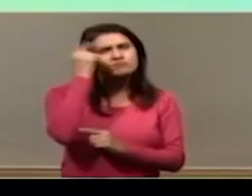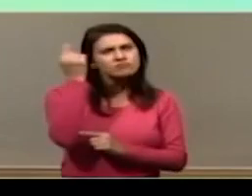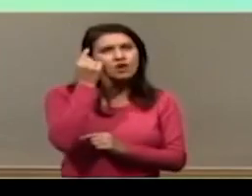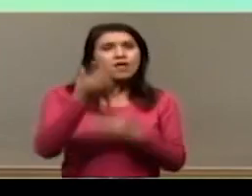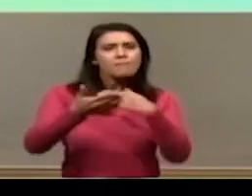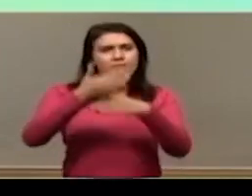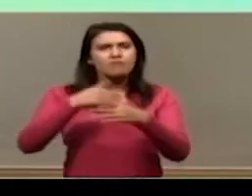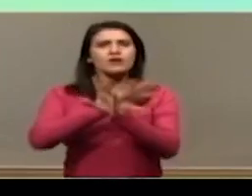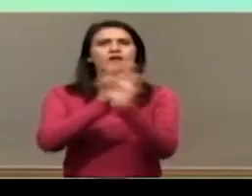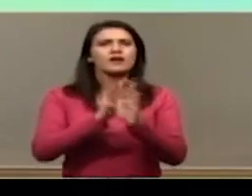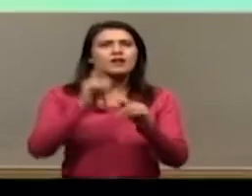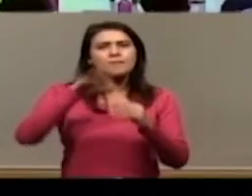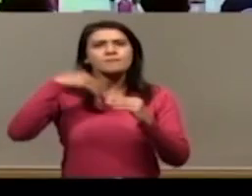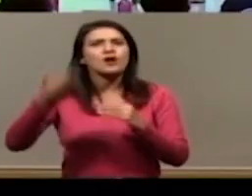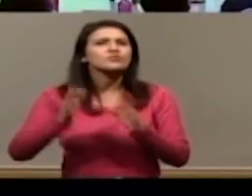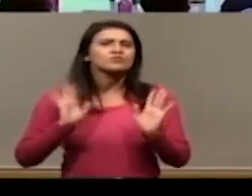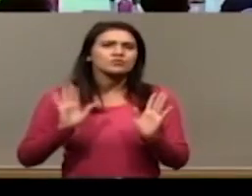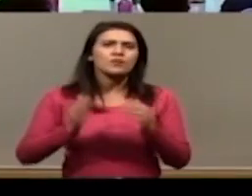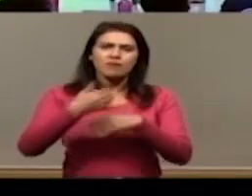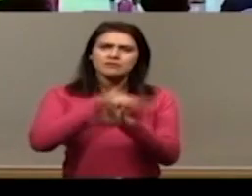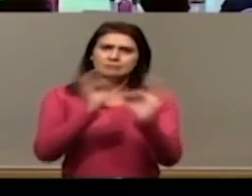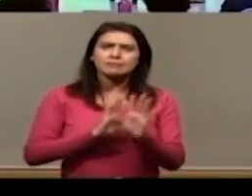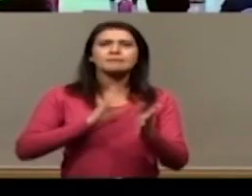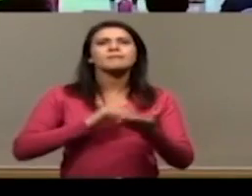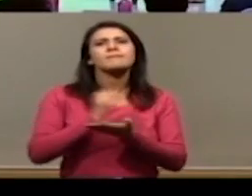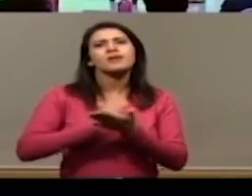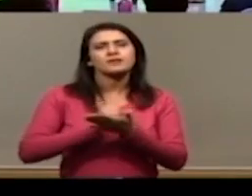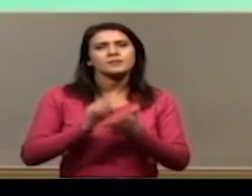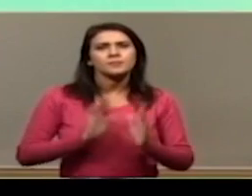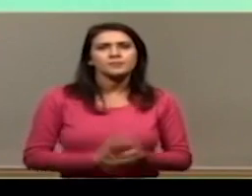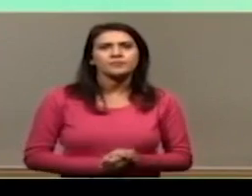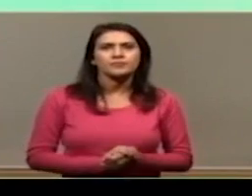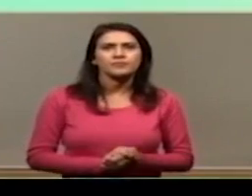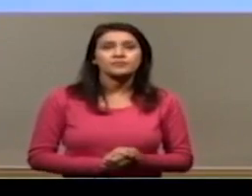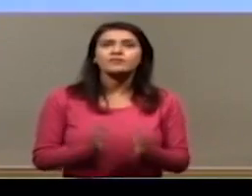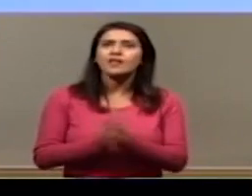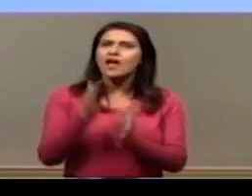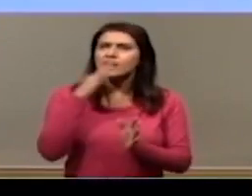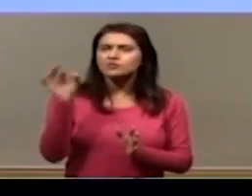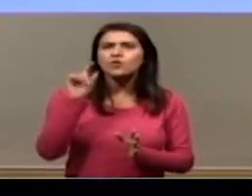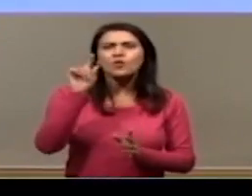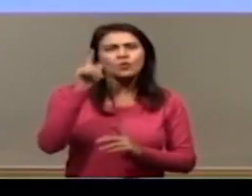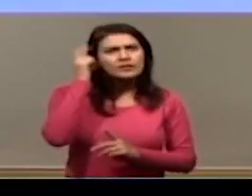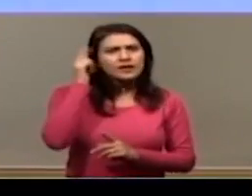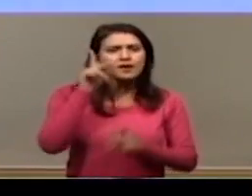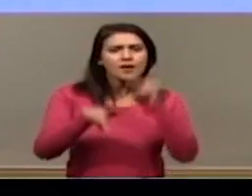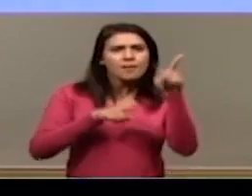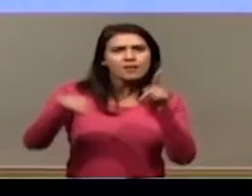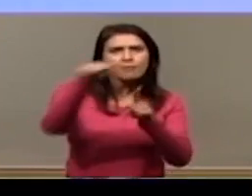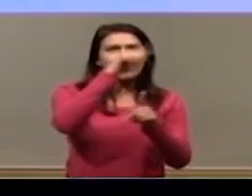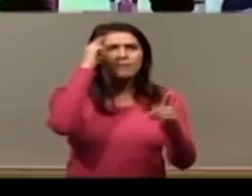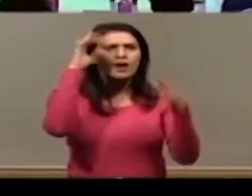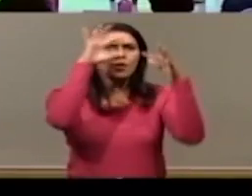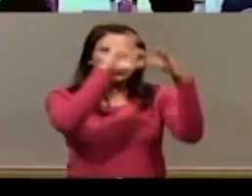Nithya, you are from Jana Urban Space. What is the mindset of people? How has it, have you seen